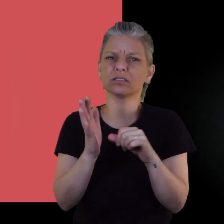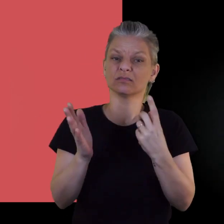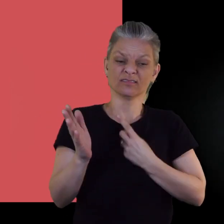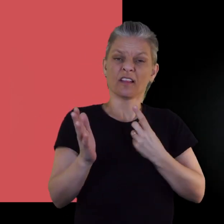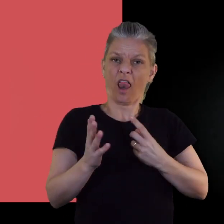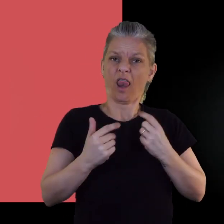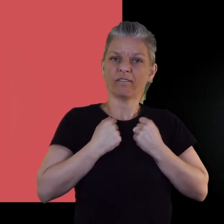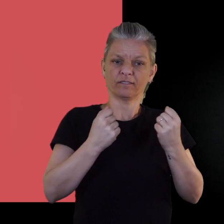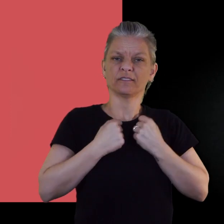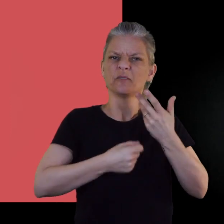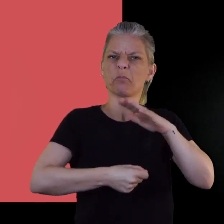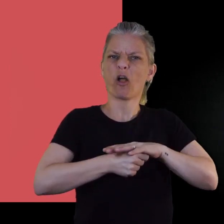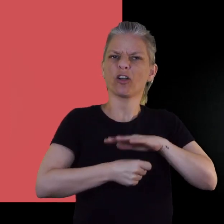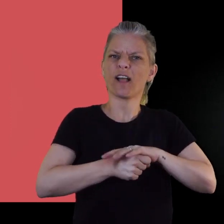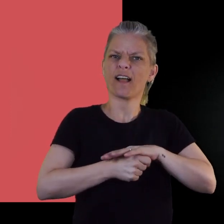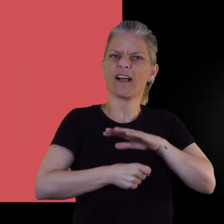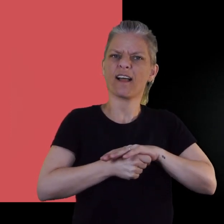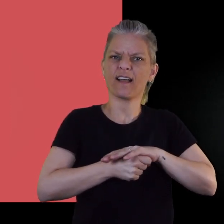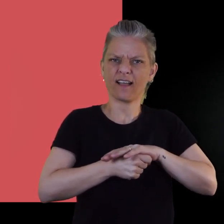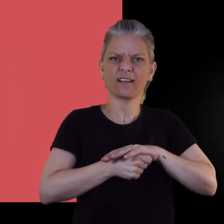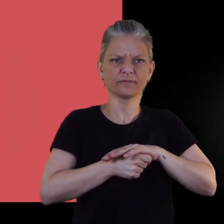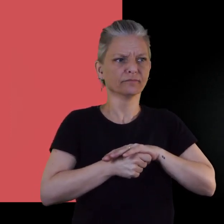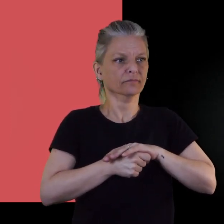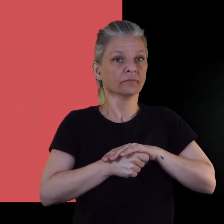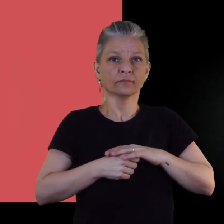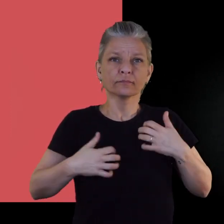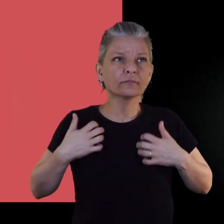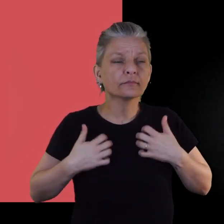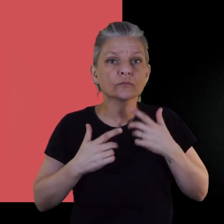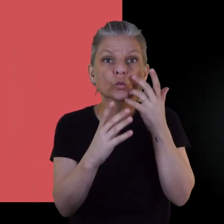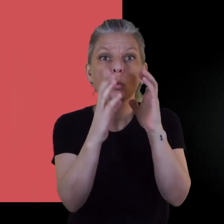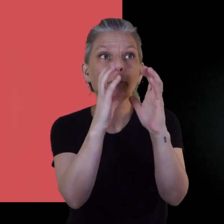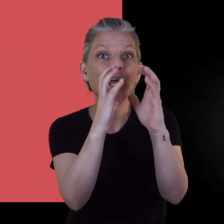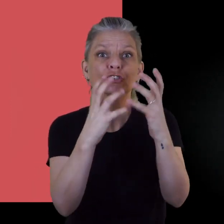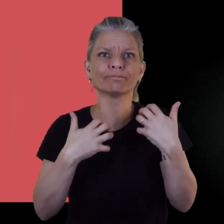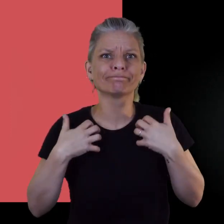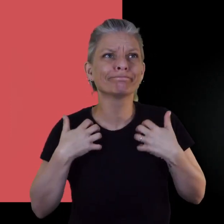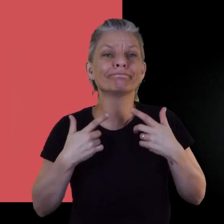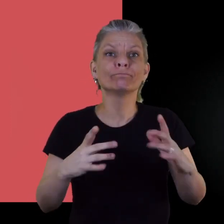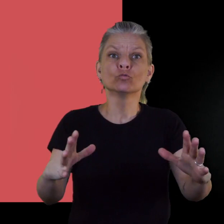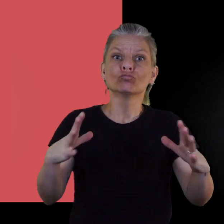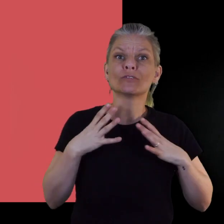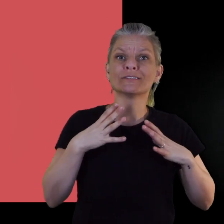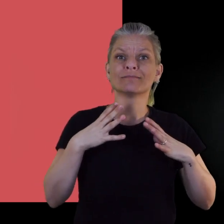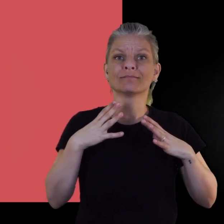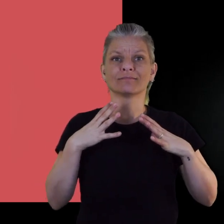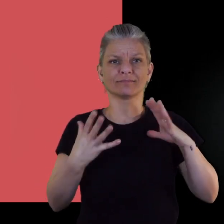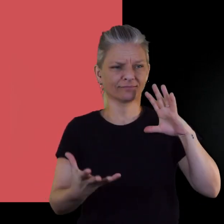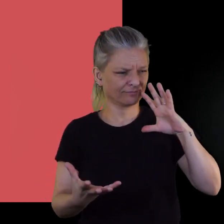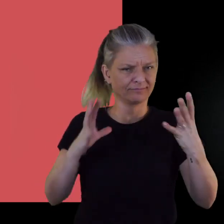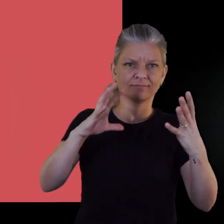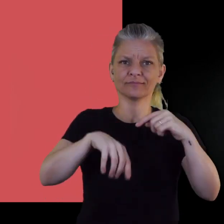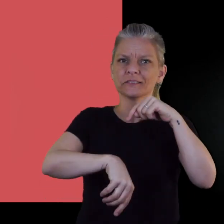The will to communicate, the drive to rest, the extreme dissonance of time compressed. I